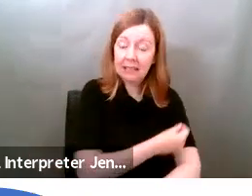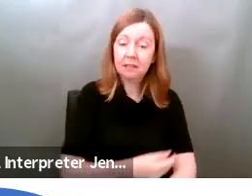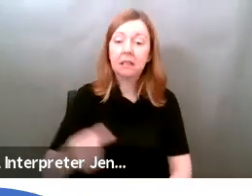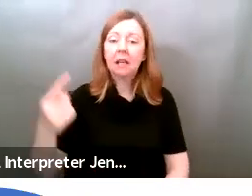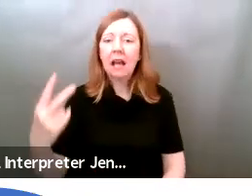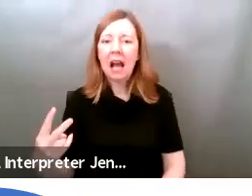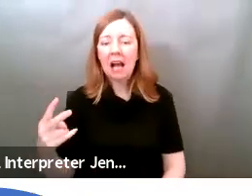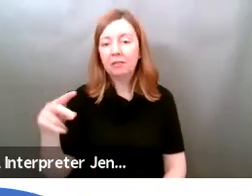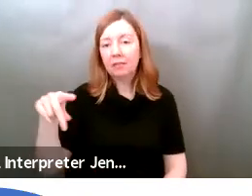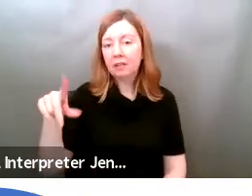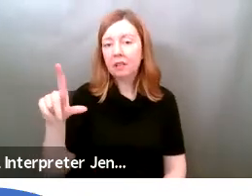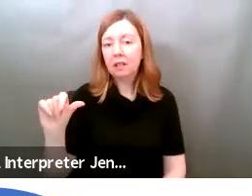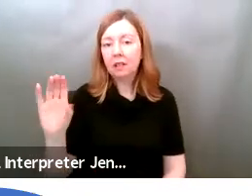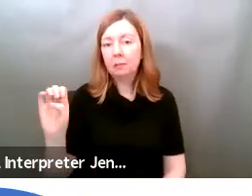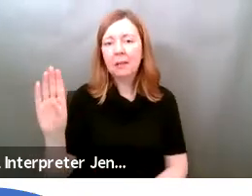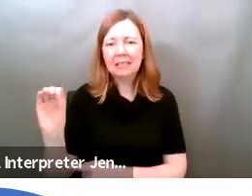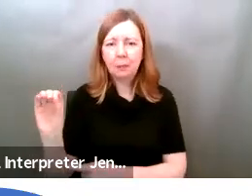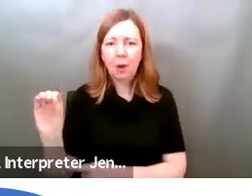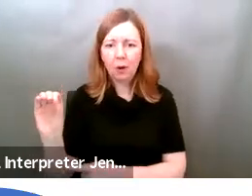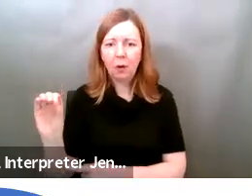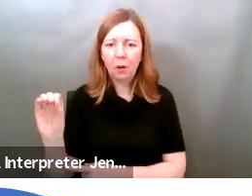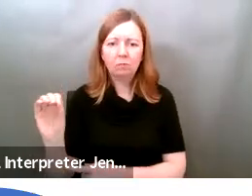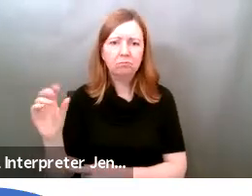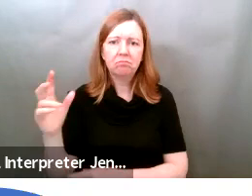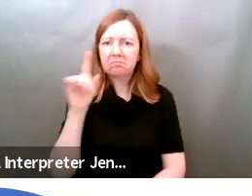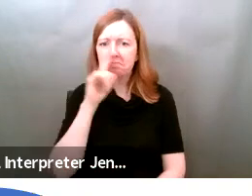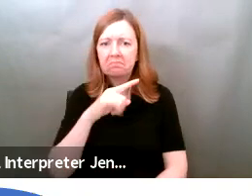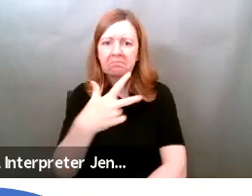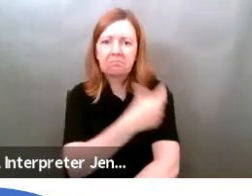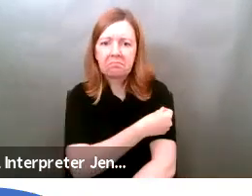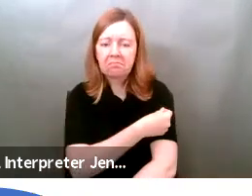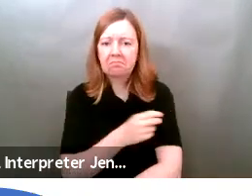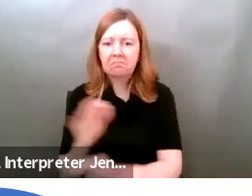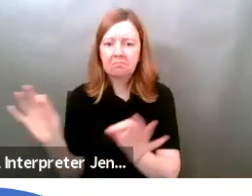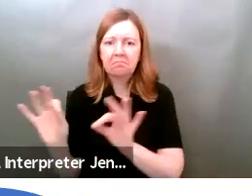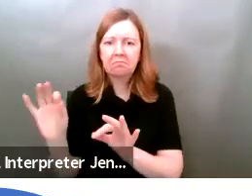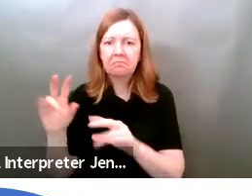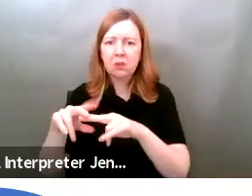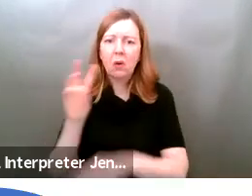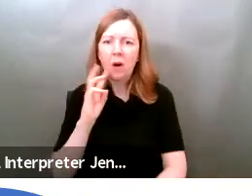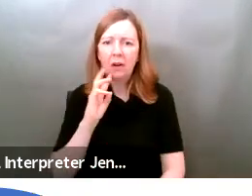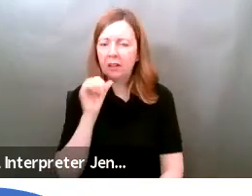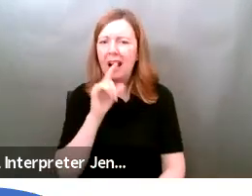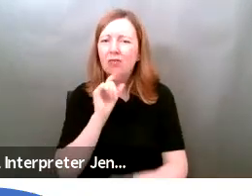got a placebo, basically a shot that just contained the saline or salt water.